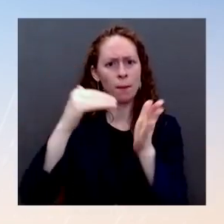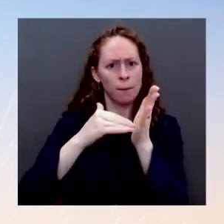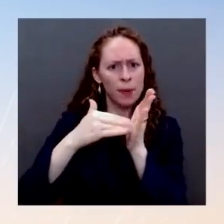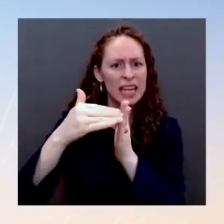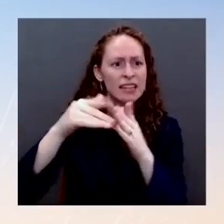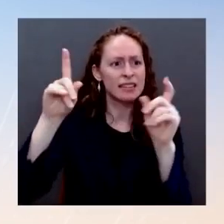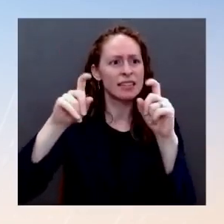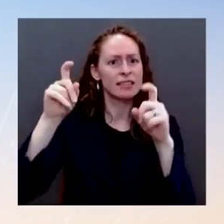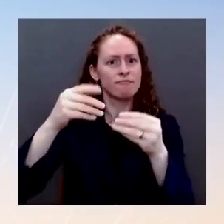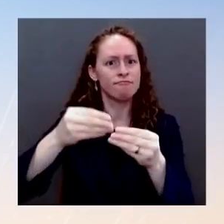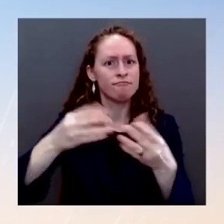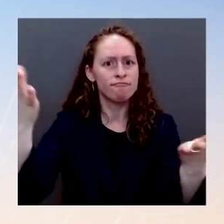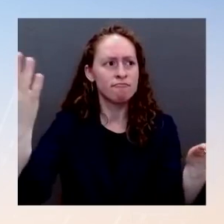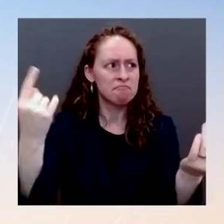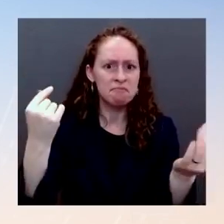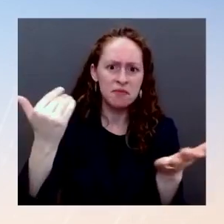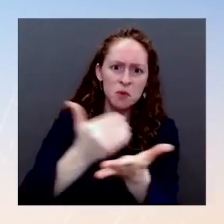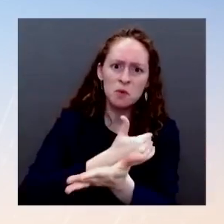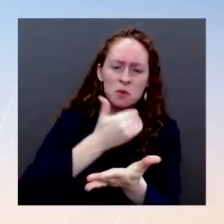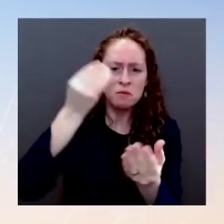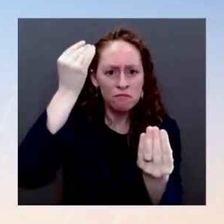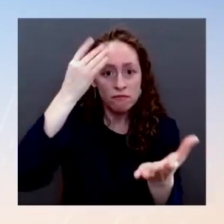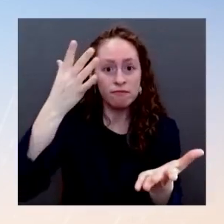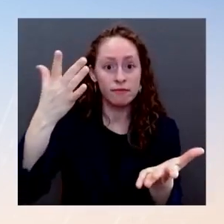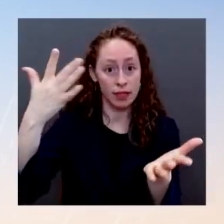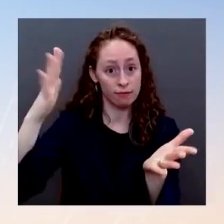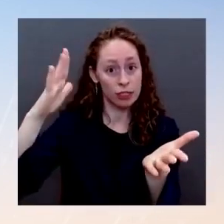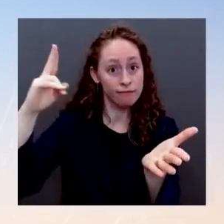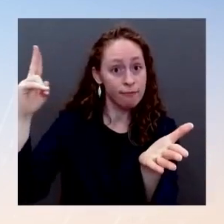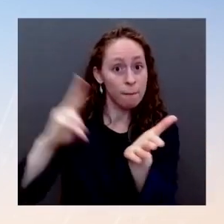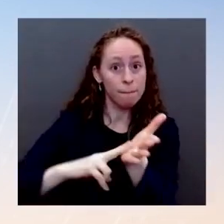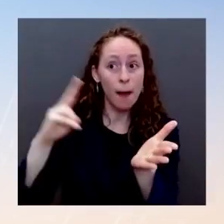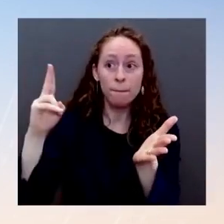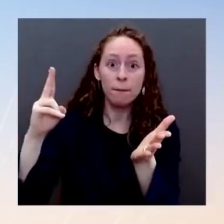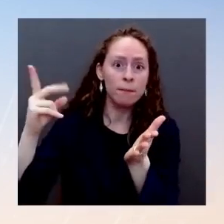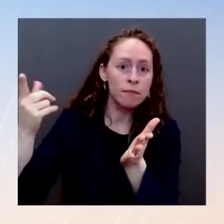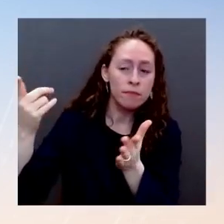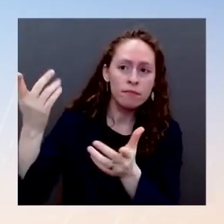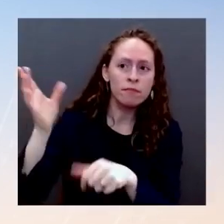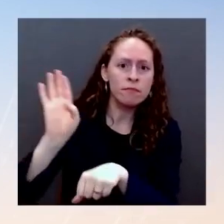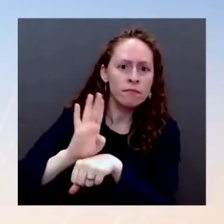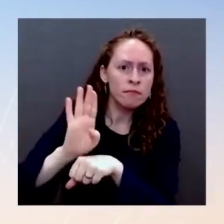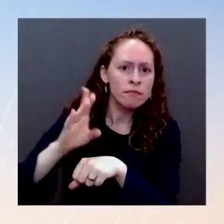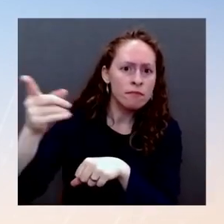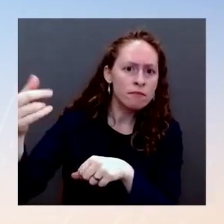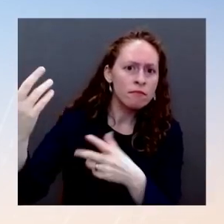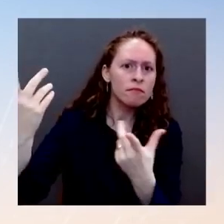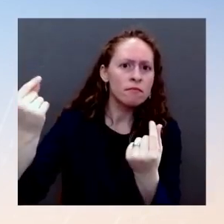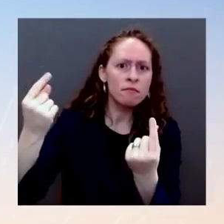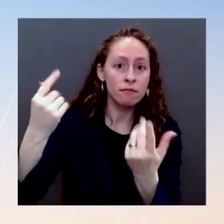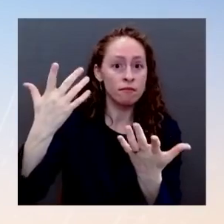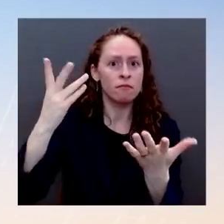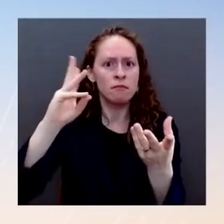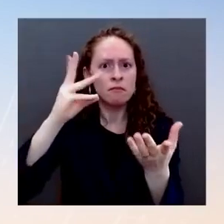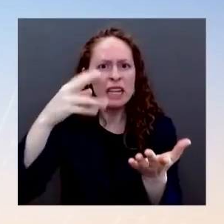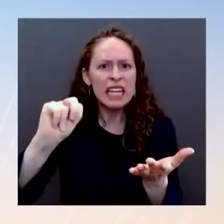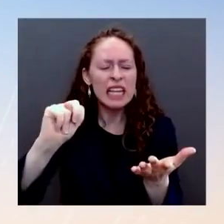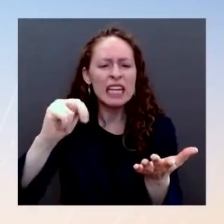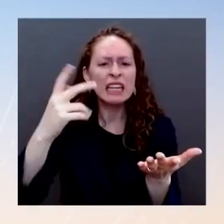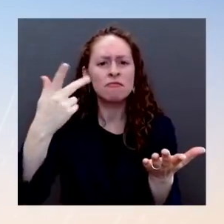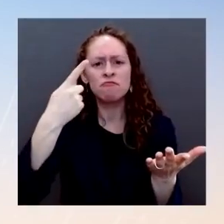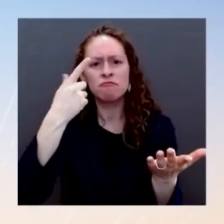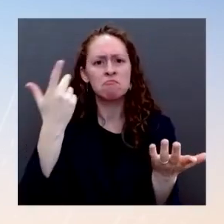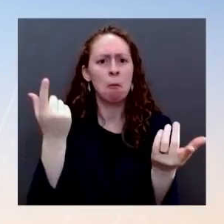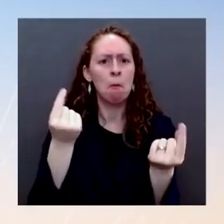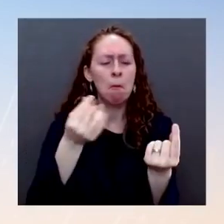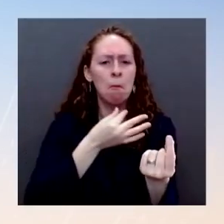not, when do you expect that to be signed? And also the website, what is the status of getting that up and running? Sure. Let me give you an update of